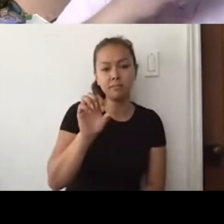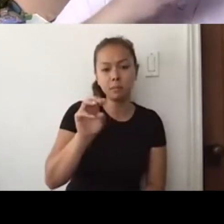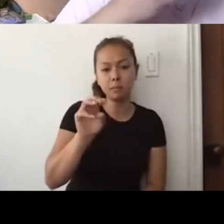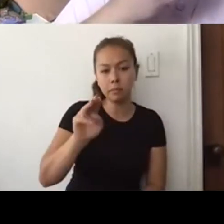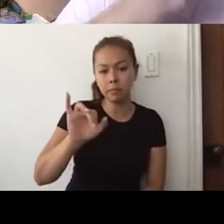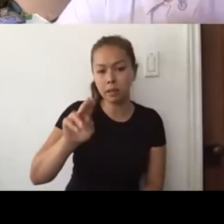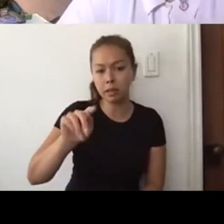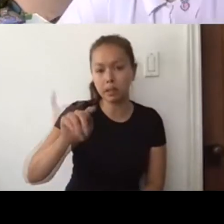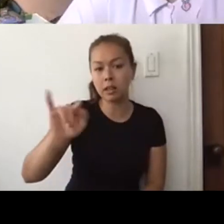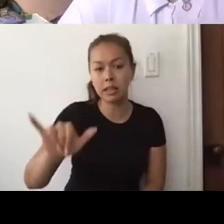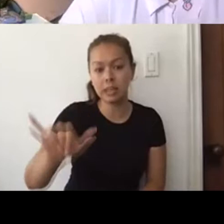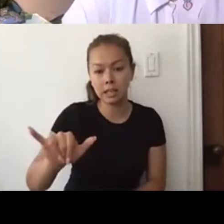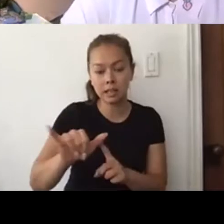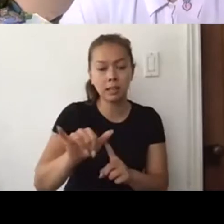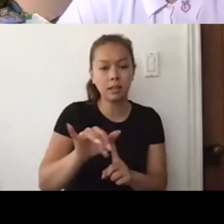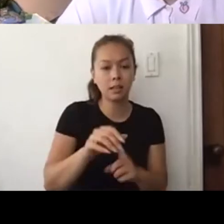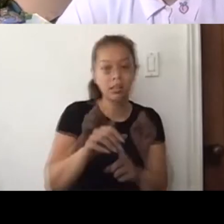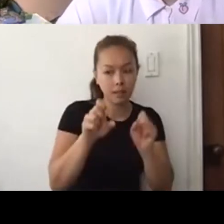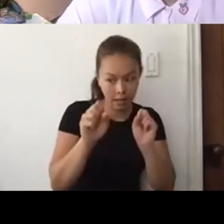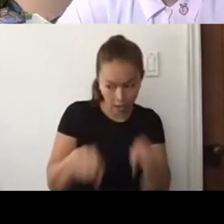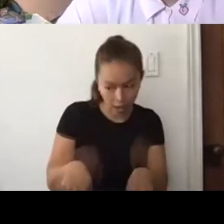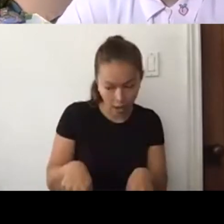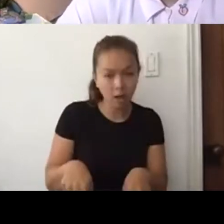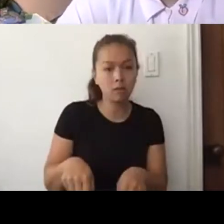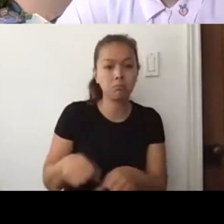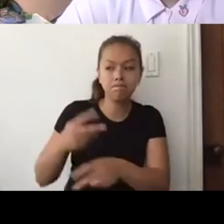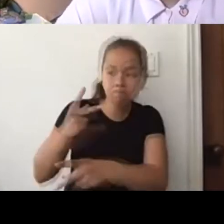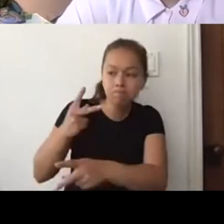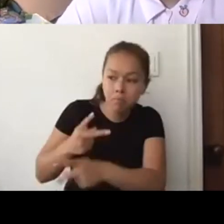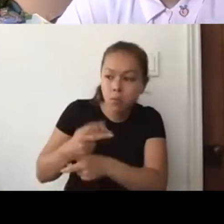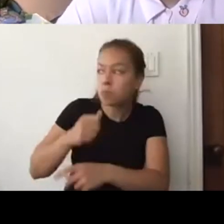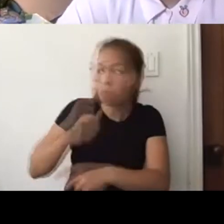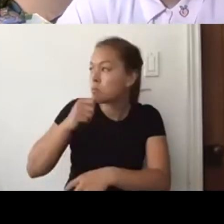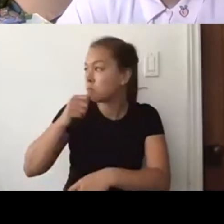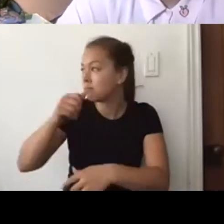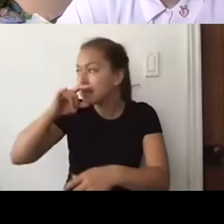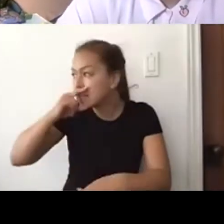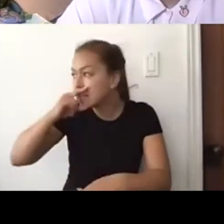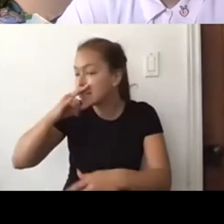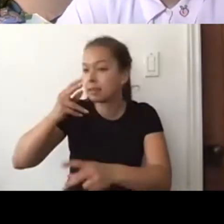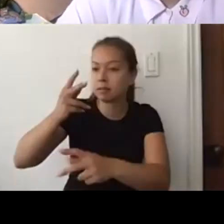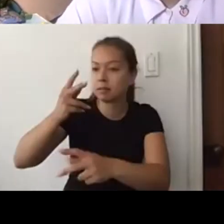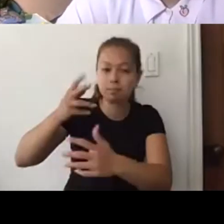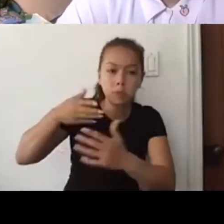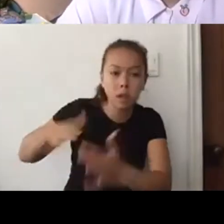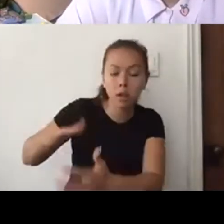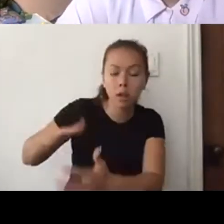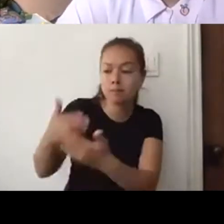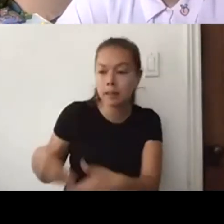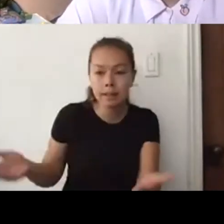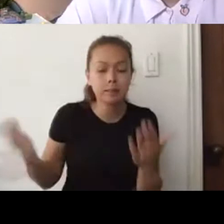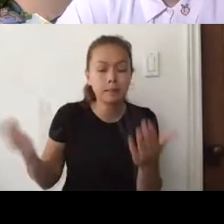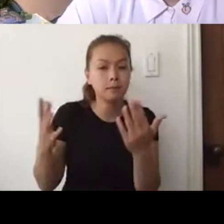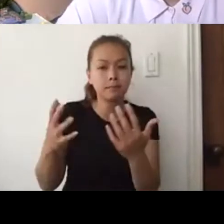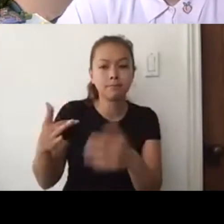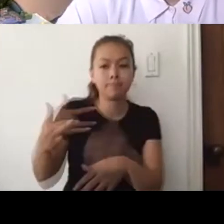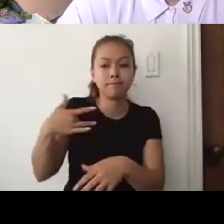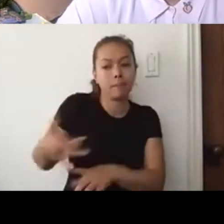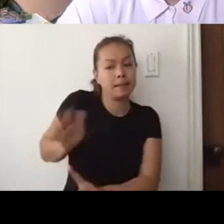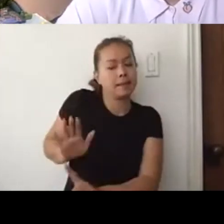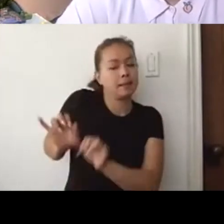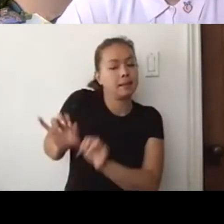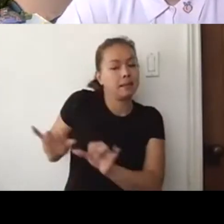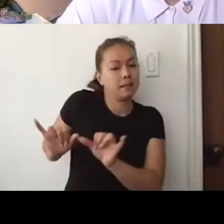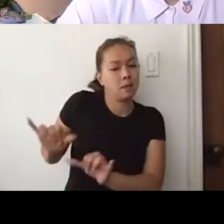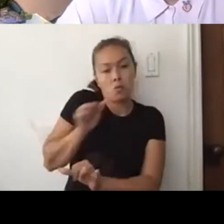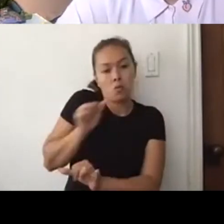things, that was just okay. It was celebrated. Everybody found their spot within the community. And